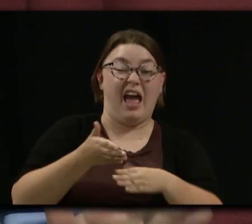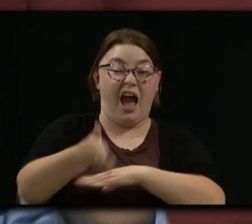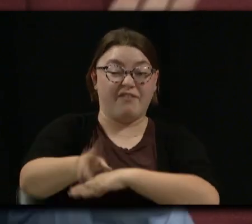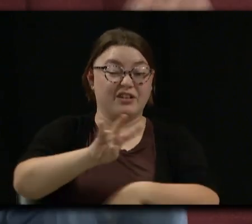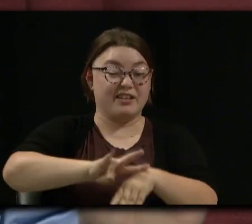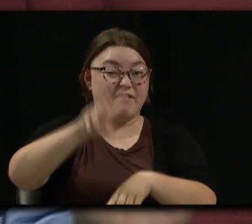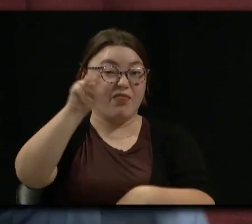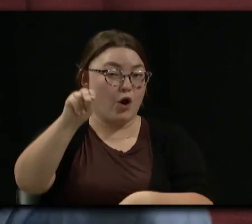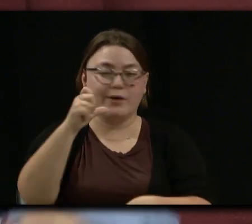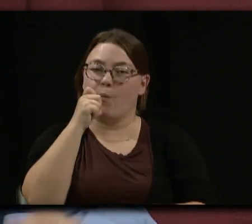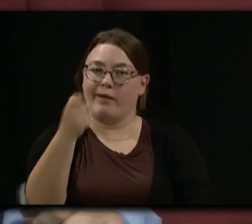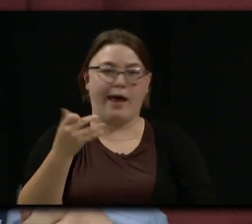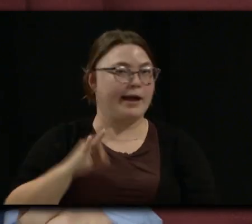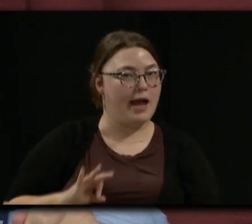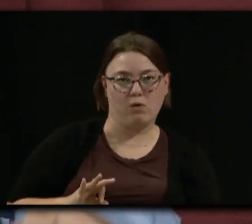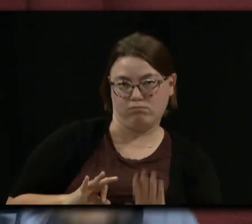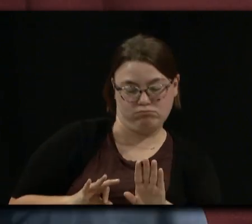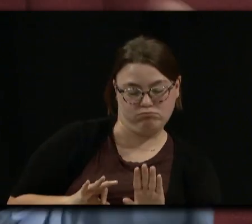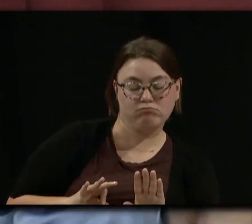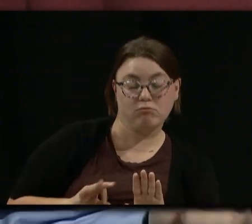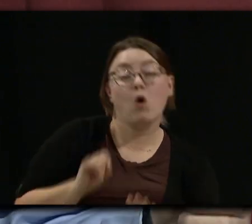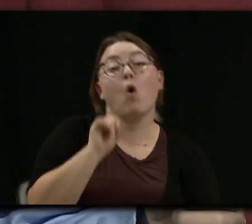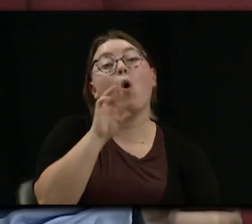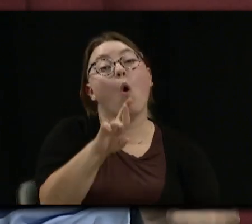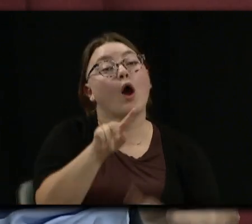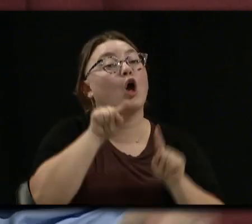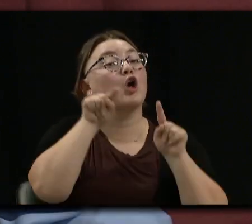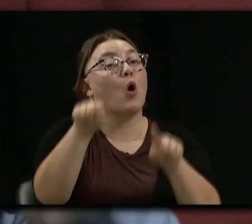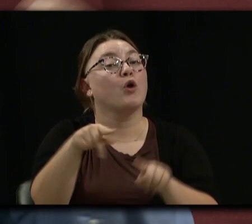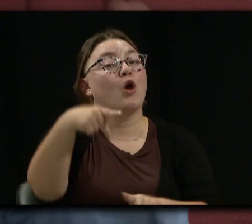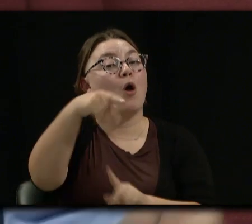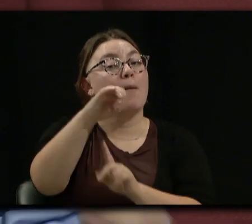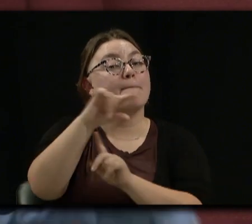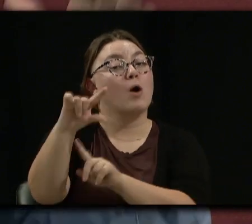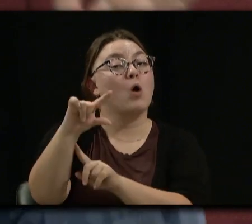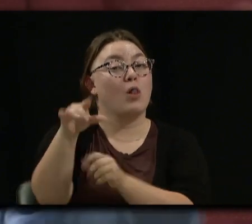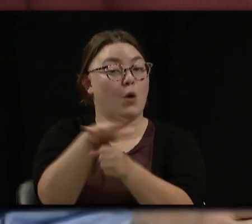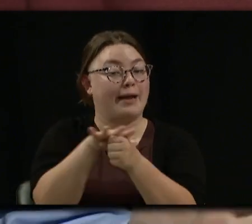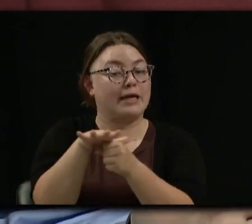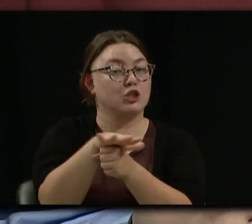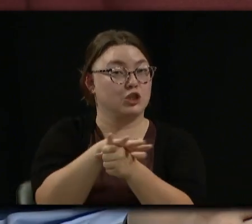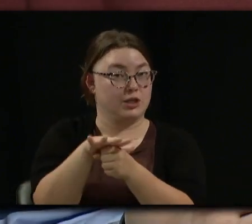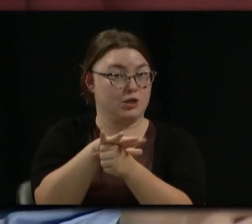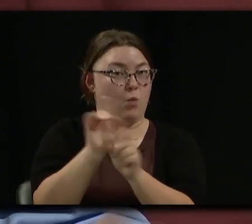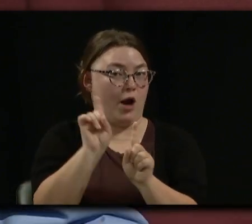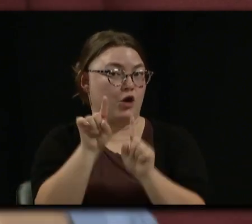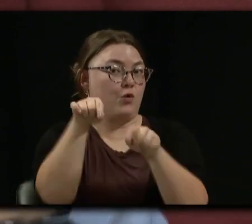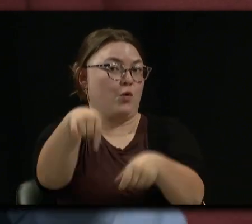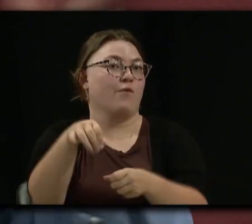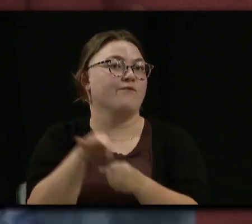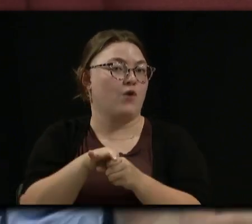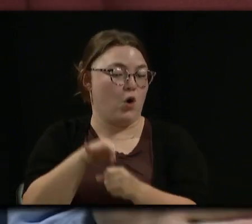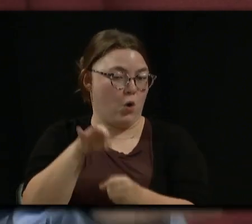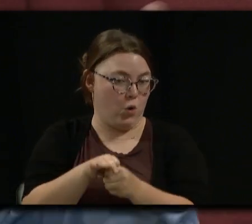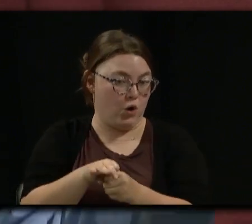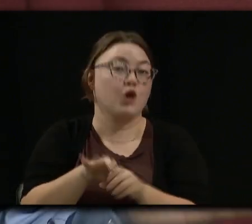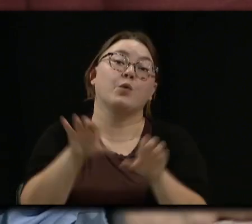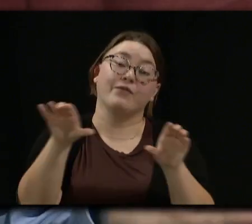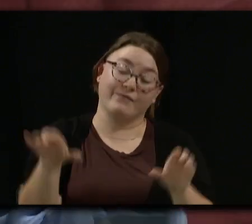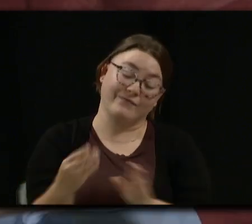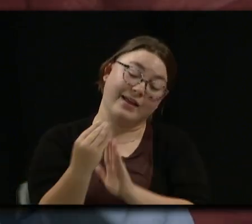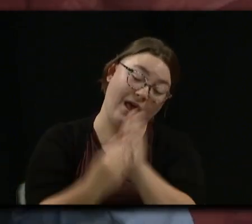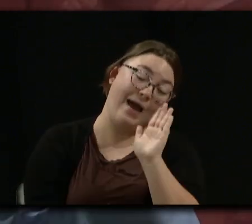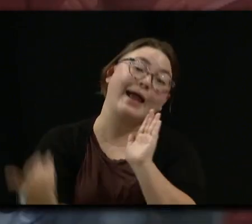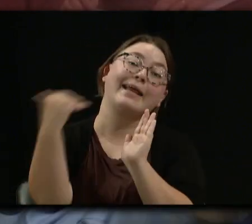Okay. Or you do have the opportunity to go to your polling location. You'll do a provisional ballot. Right. And that provisional ballot will